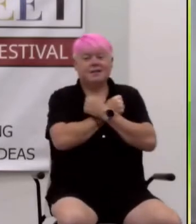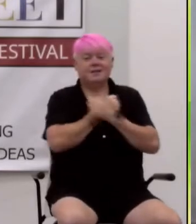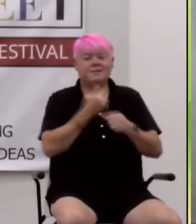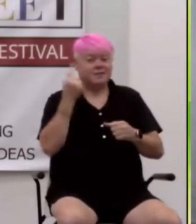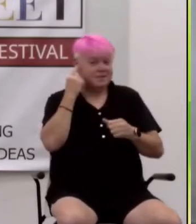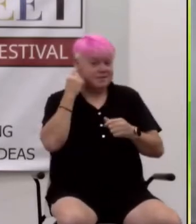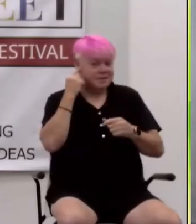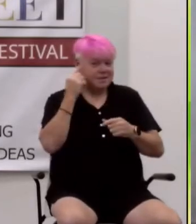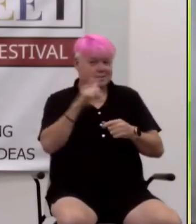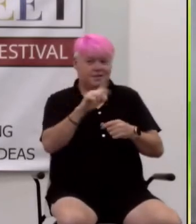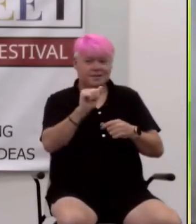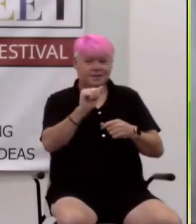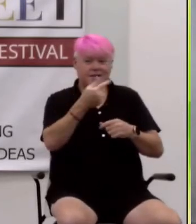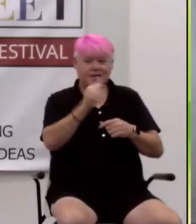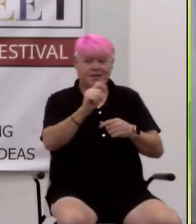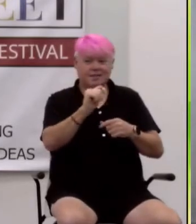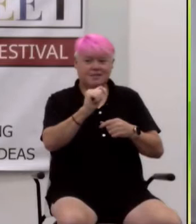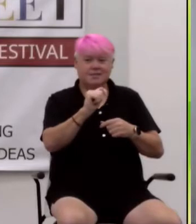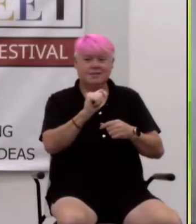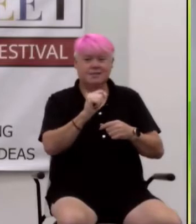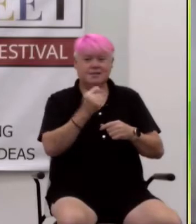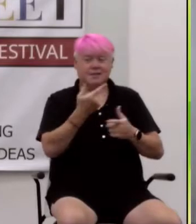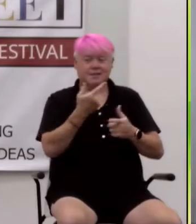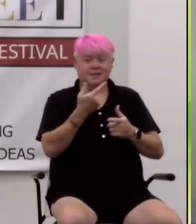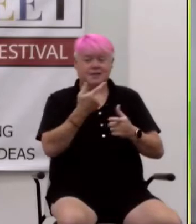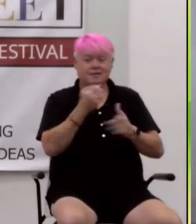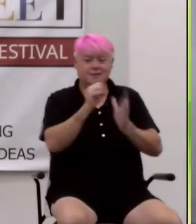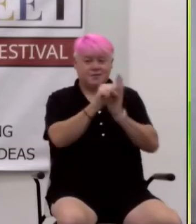Lagan. There is a scene in the book